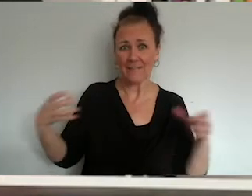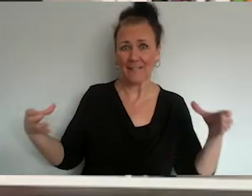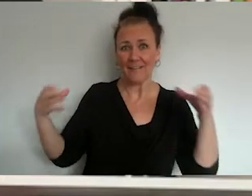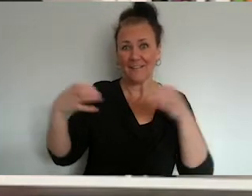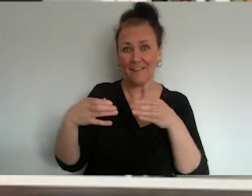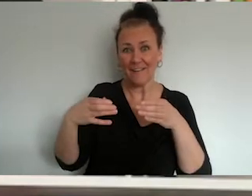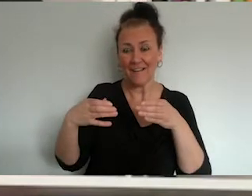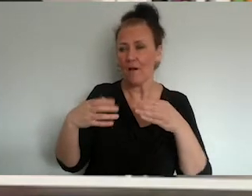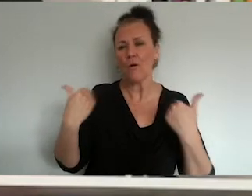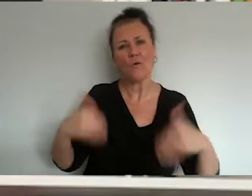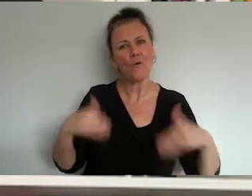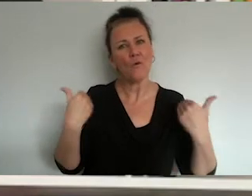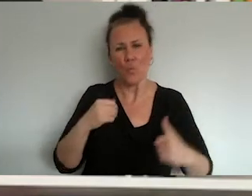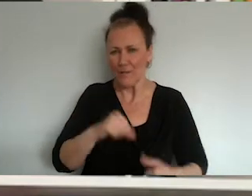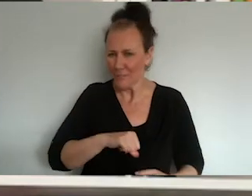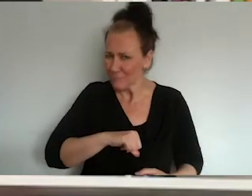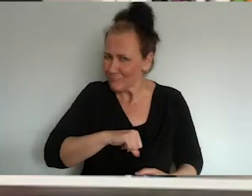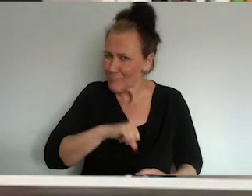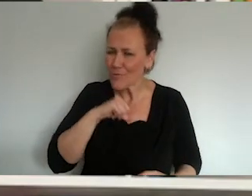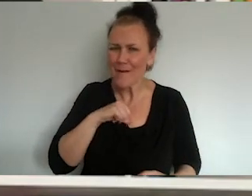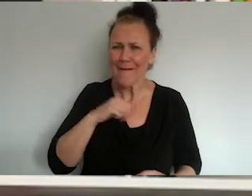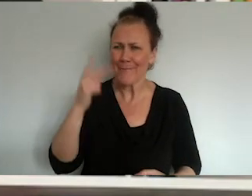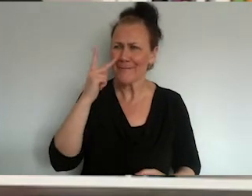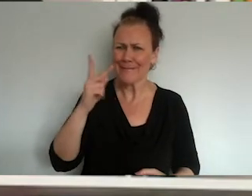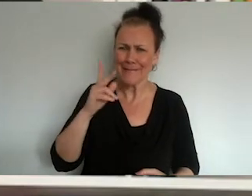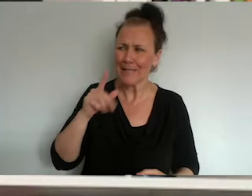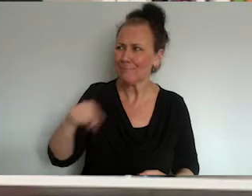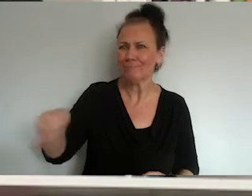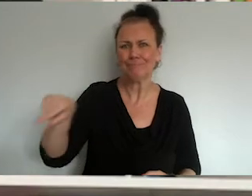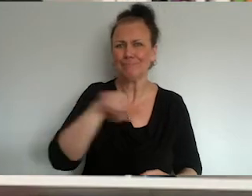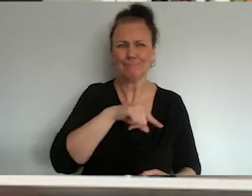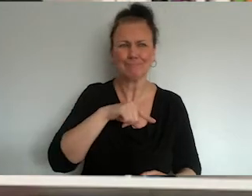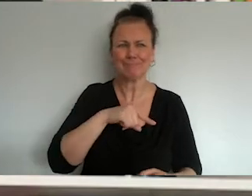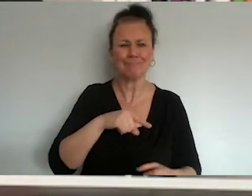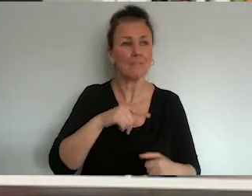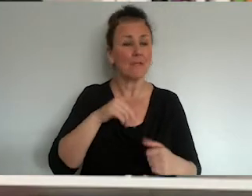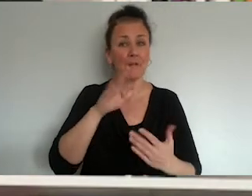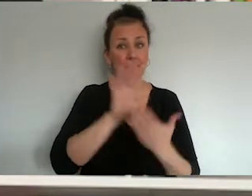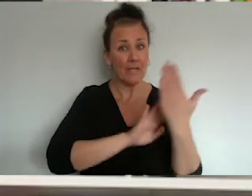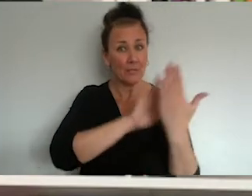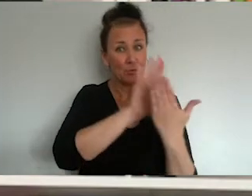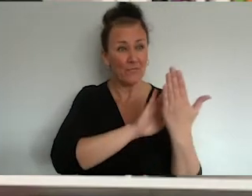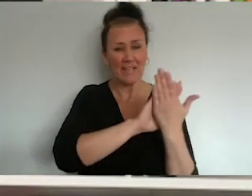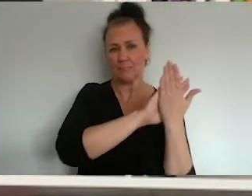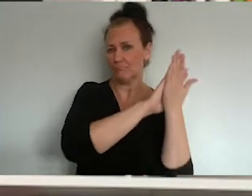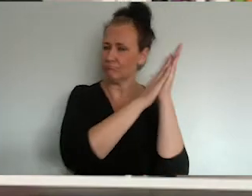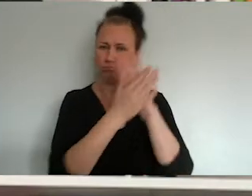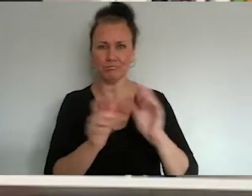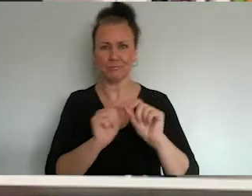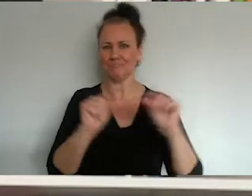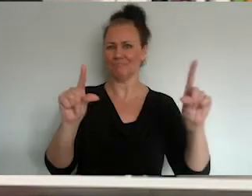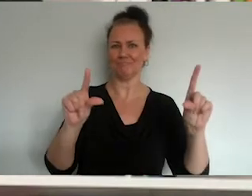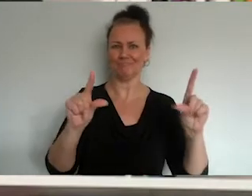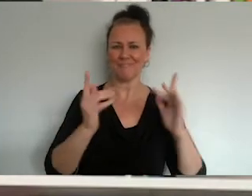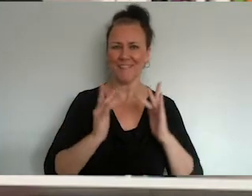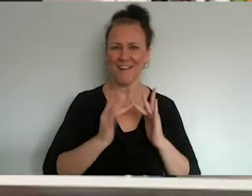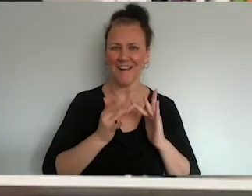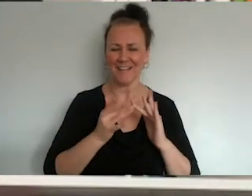colleagues and I are proud of the college's swift and successful transition to virtual course